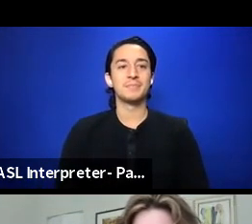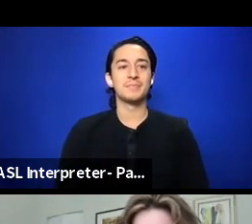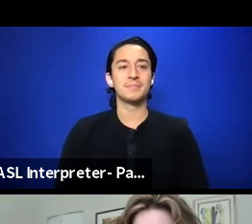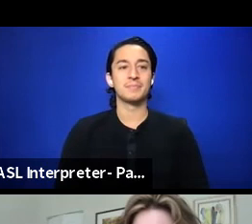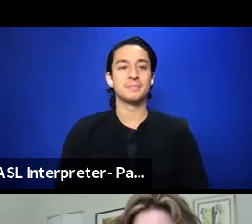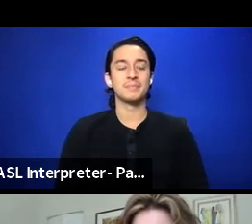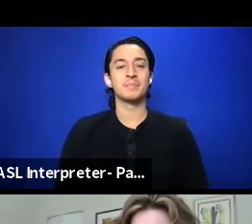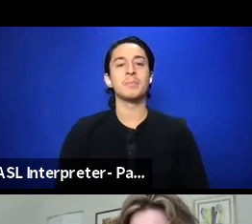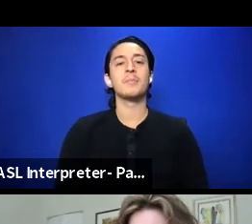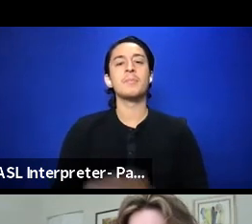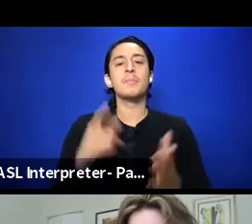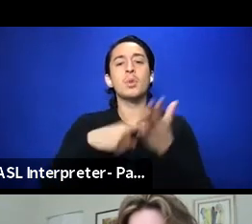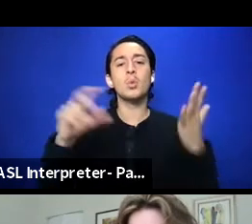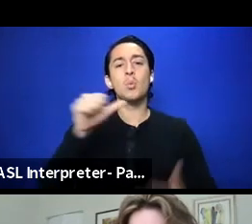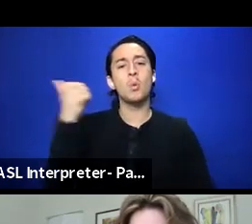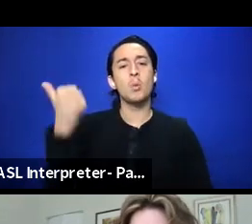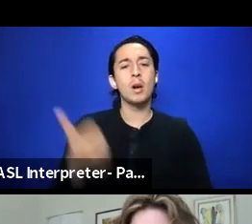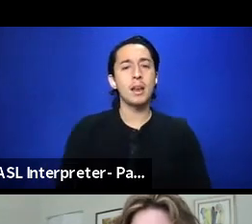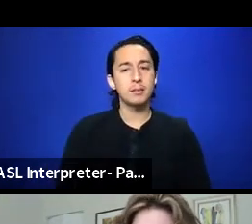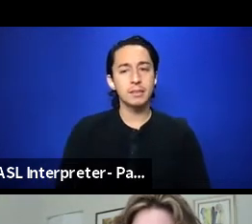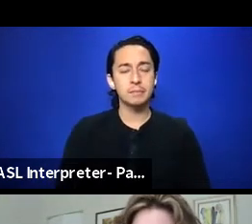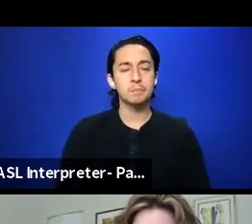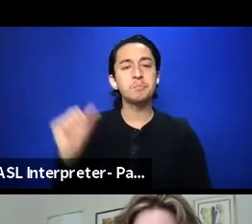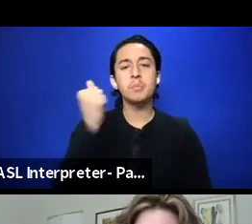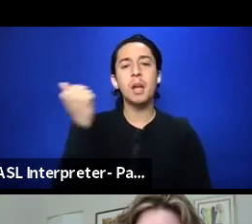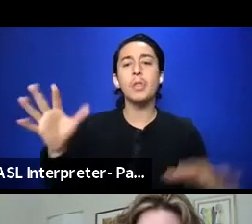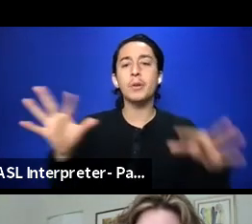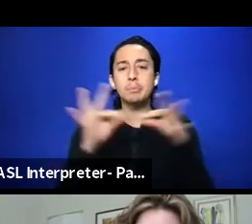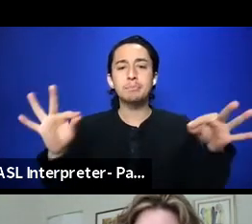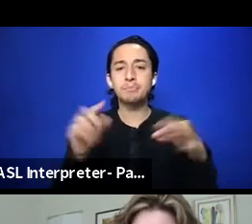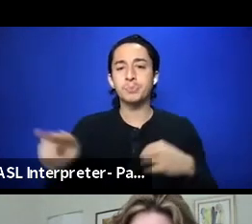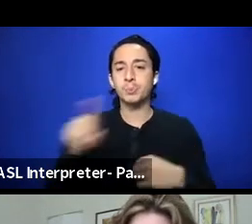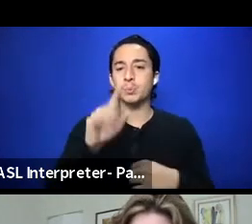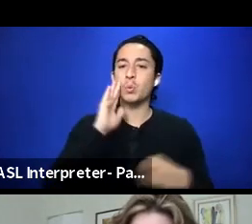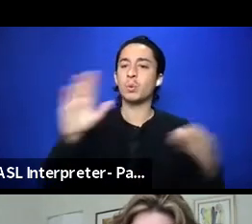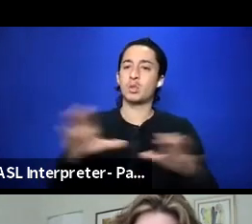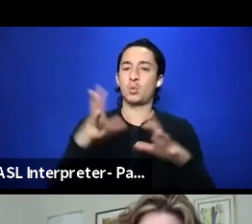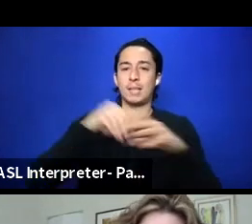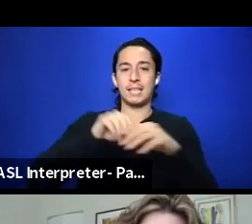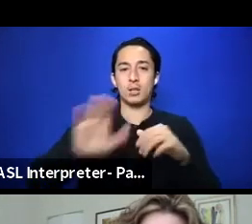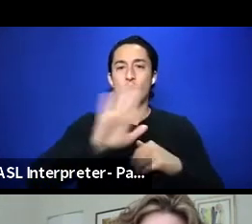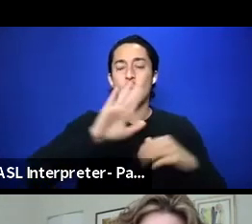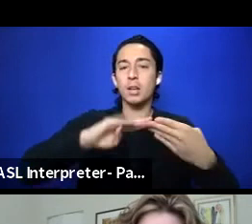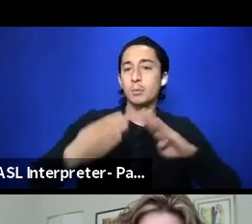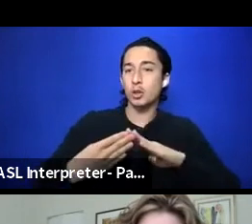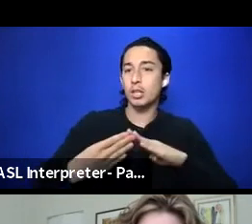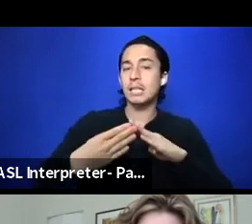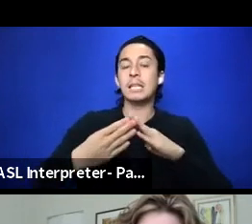What else? are other ones like? What are other, other decrees you're going to do in your, either in your community or the global community or the world community?